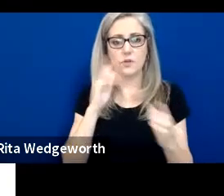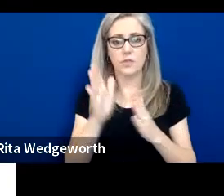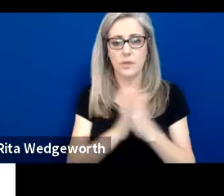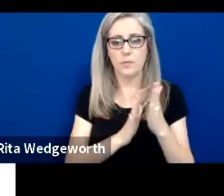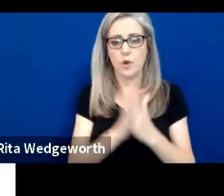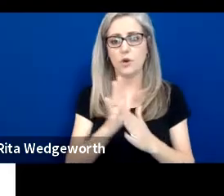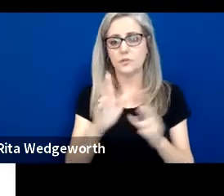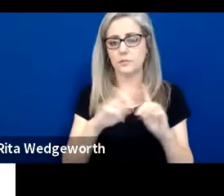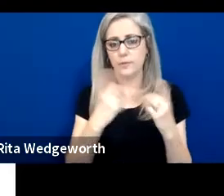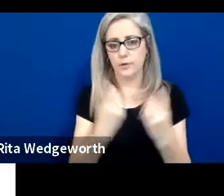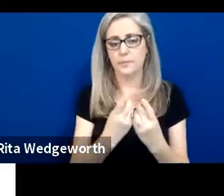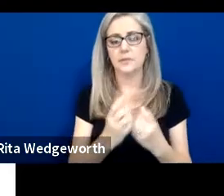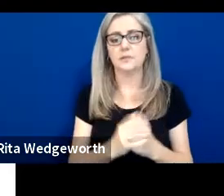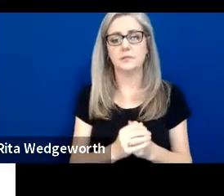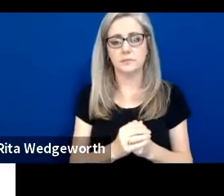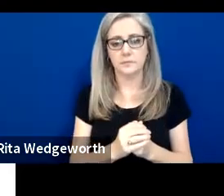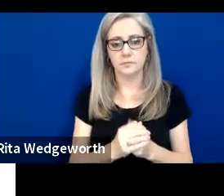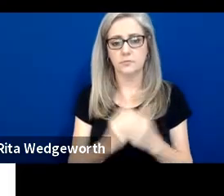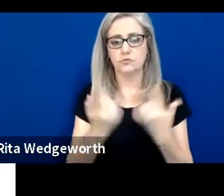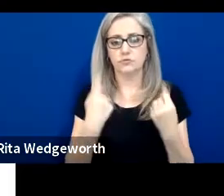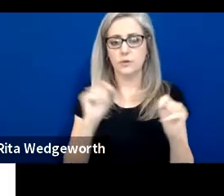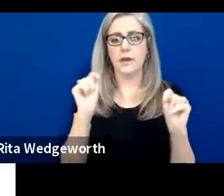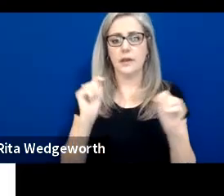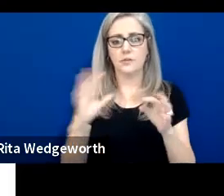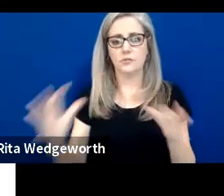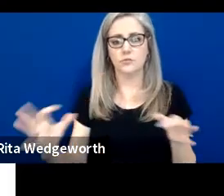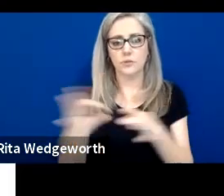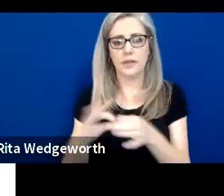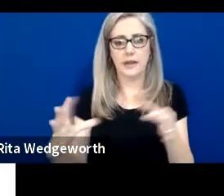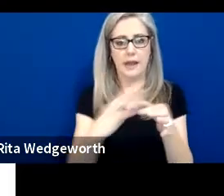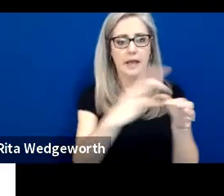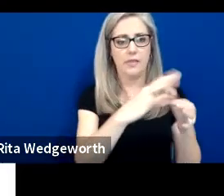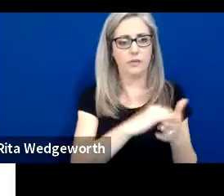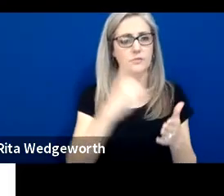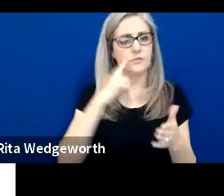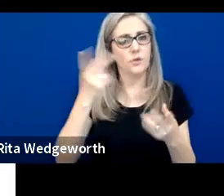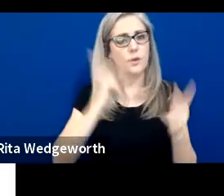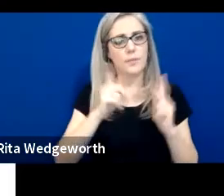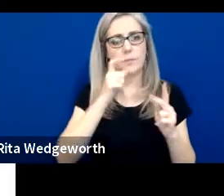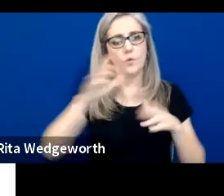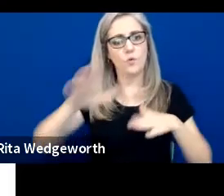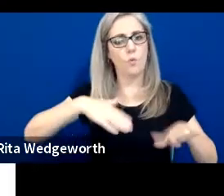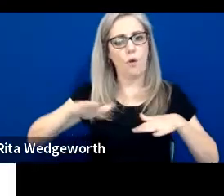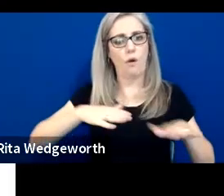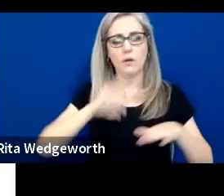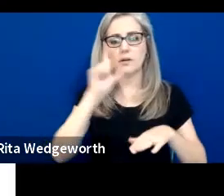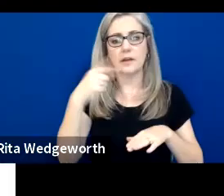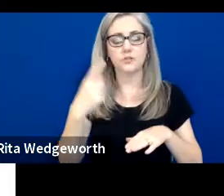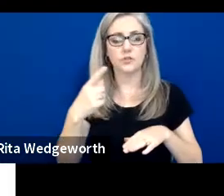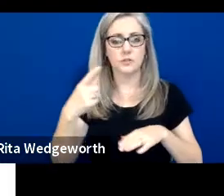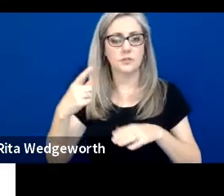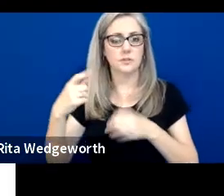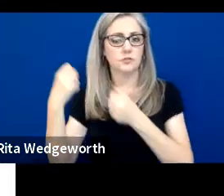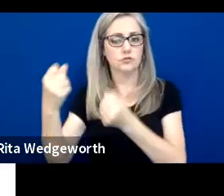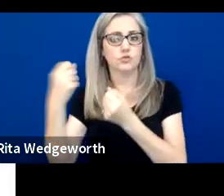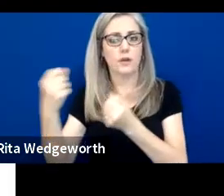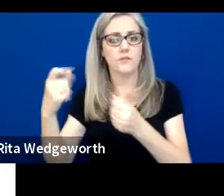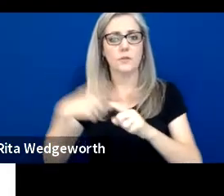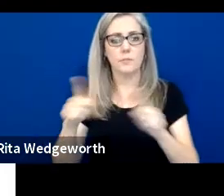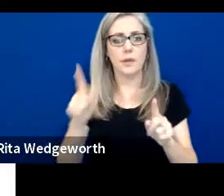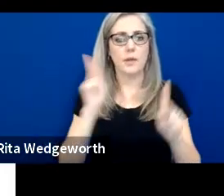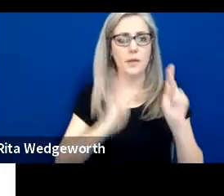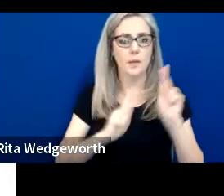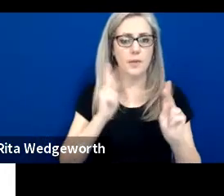able to make those connections for pedestrians, not just vehicles, or hopefully pedestrians over